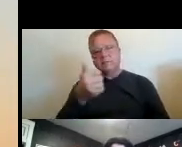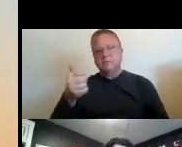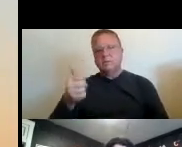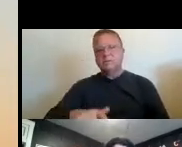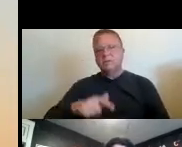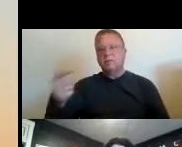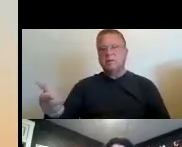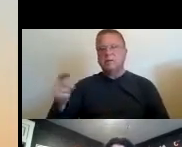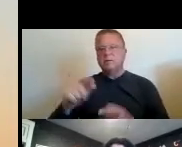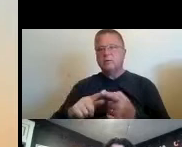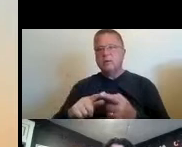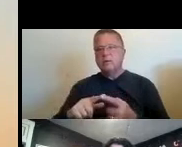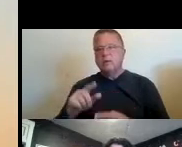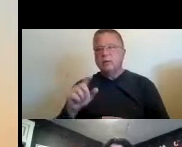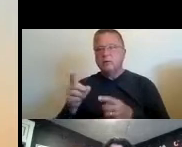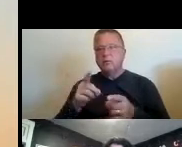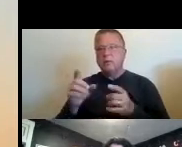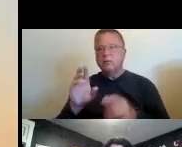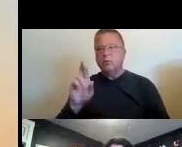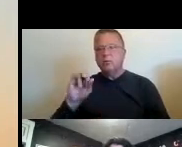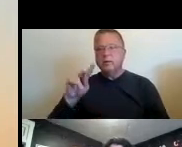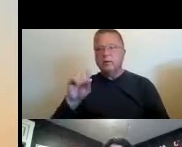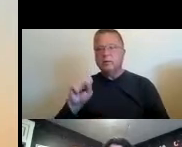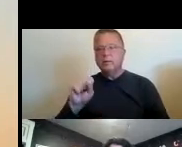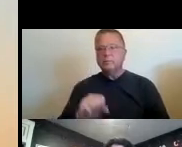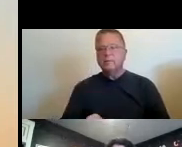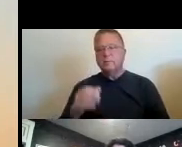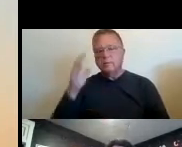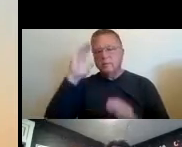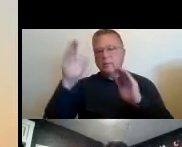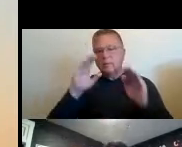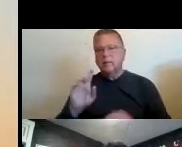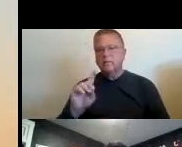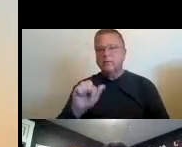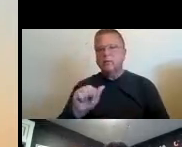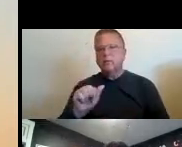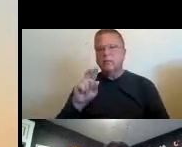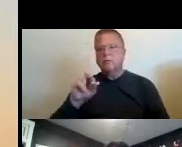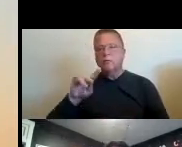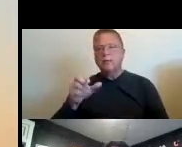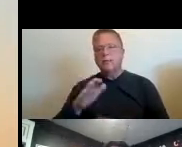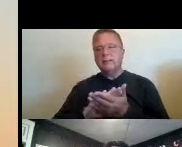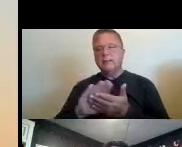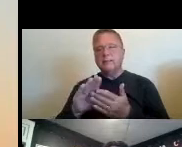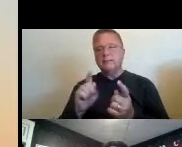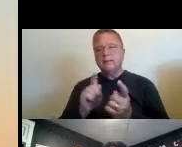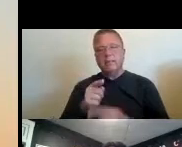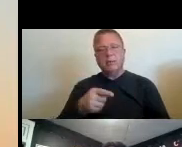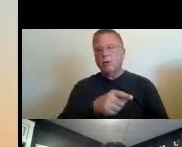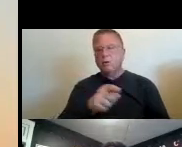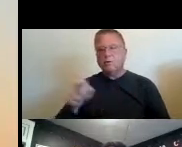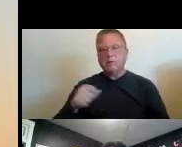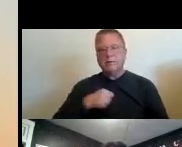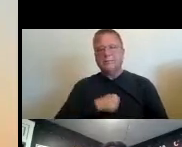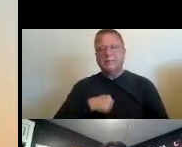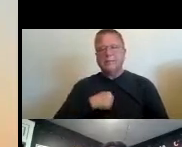Director. Great, thank you. I'm Karina Ricks. Nice to meet you all.